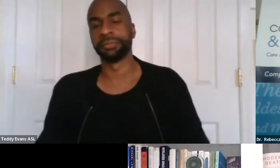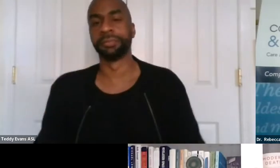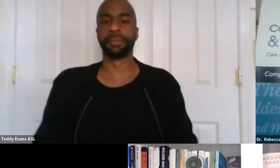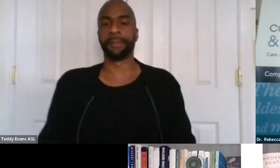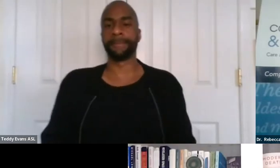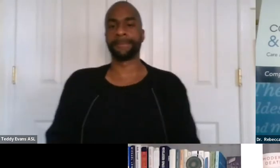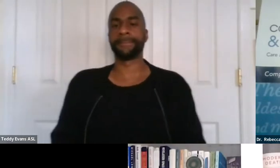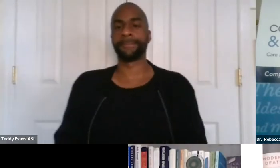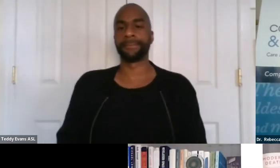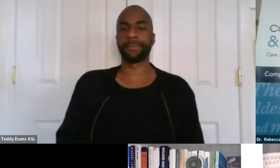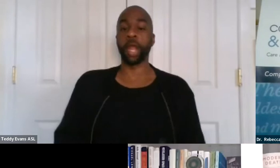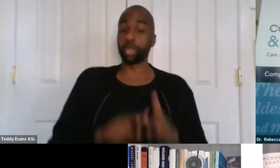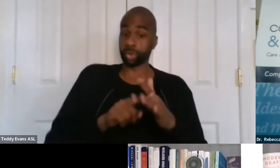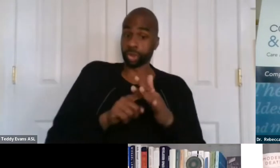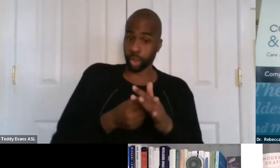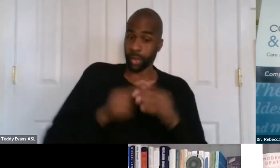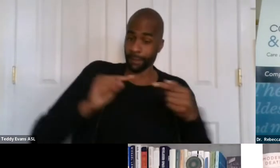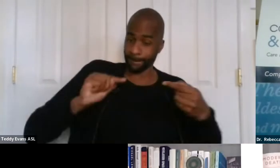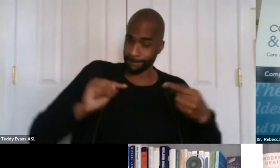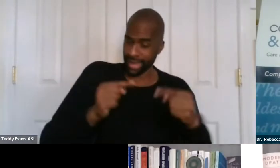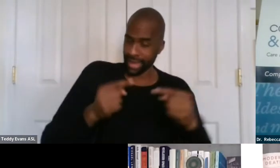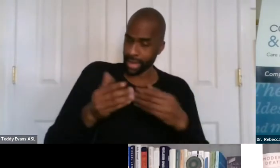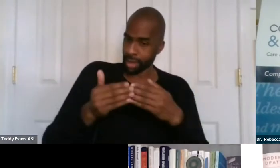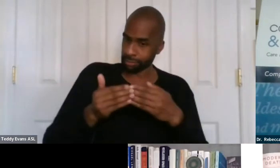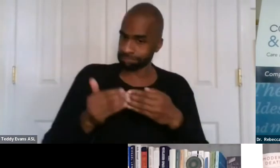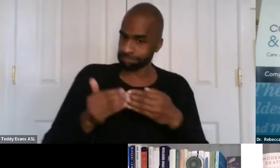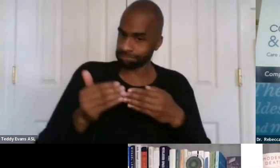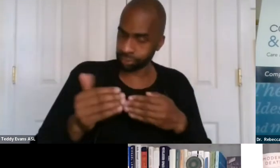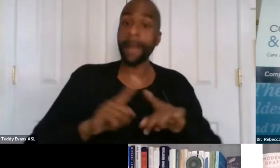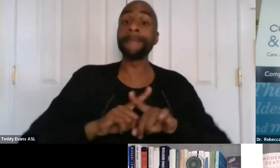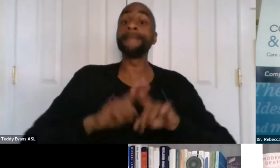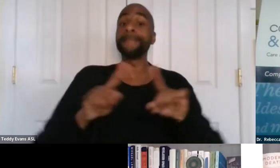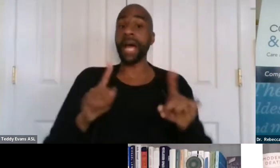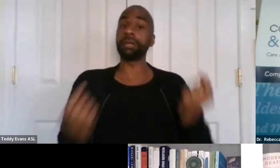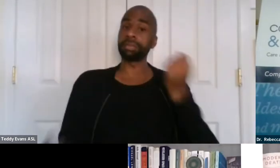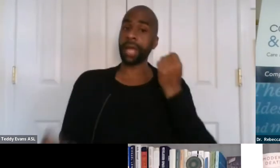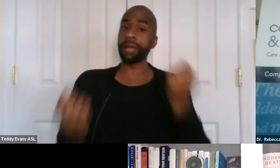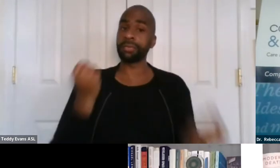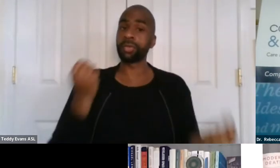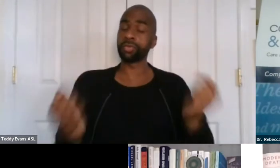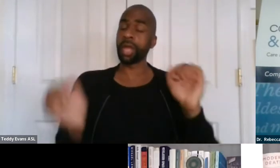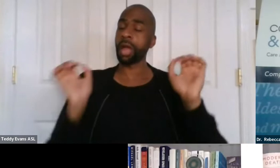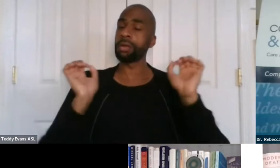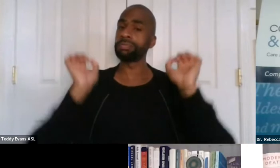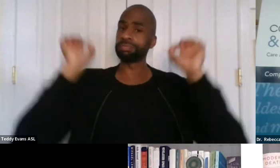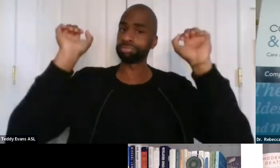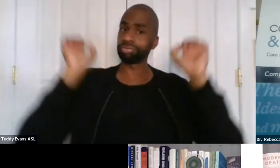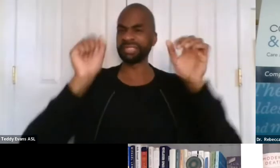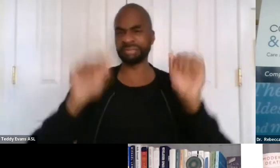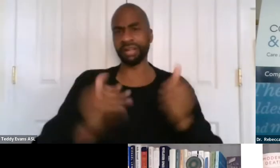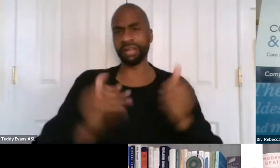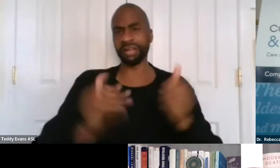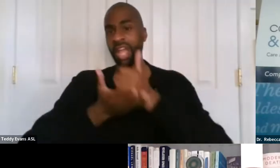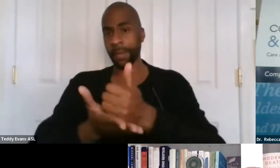pain initially, over a long period of time, exercise can be quite effective. But there are other forms of therapy that can be very effective